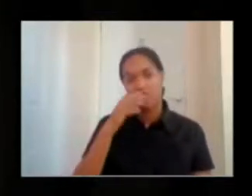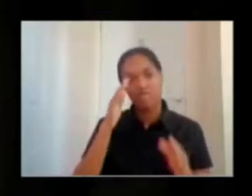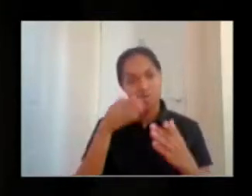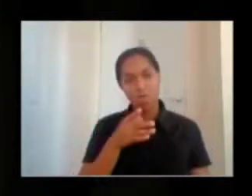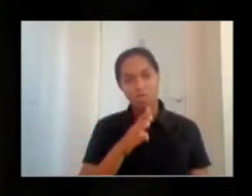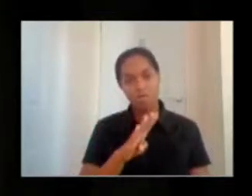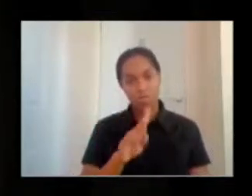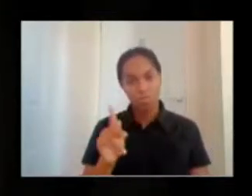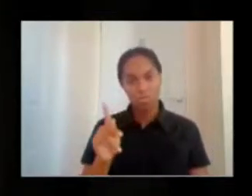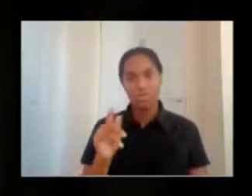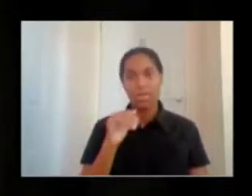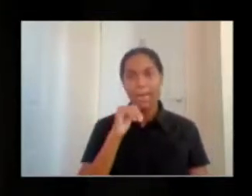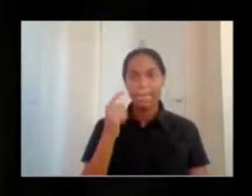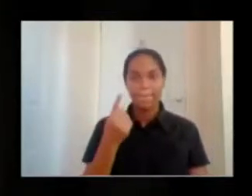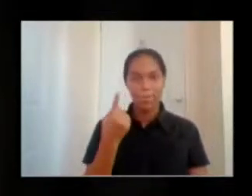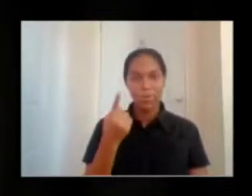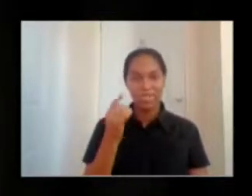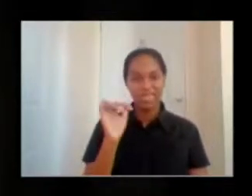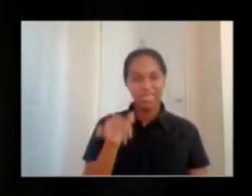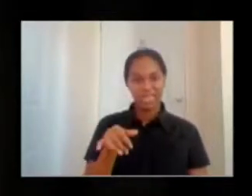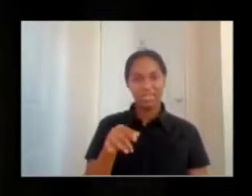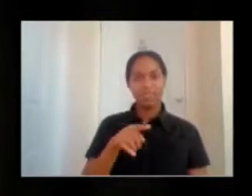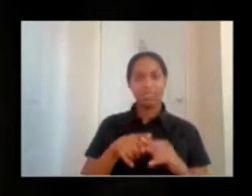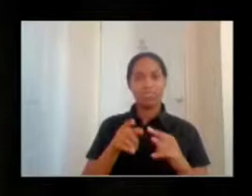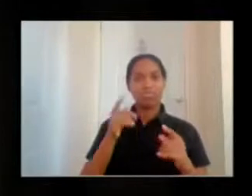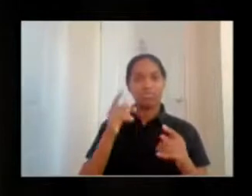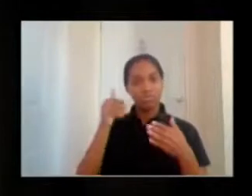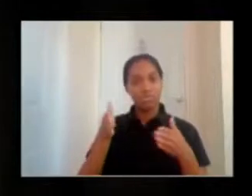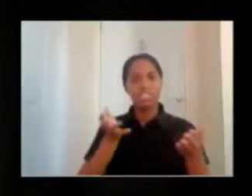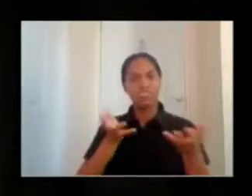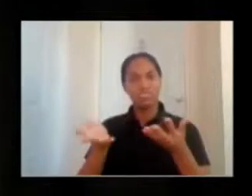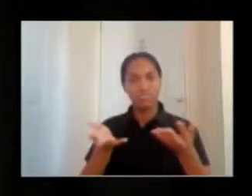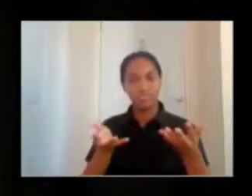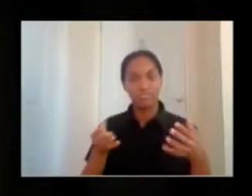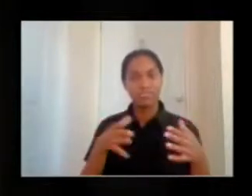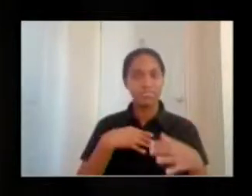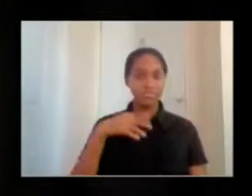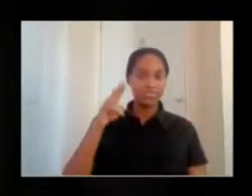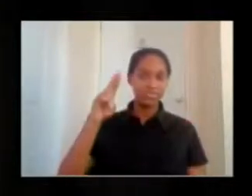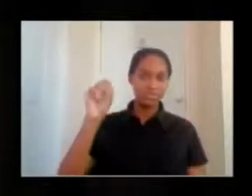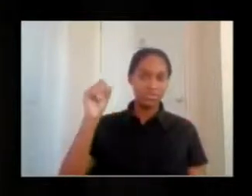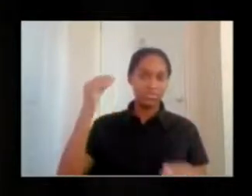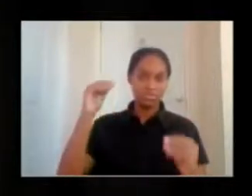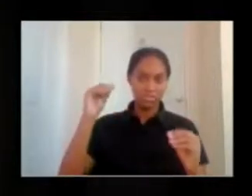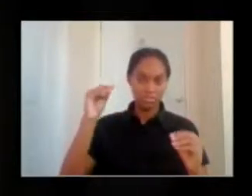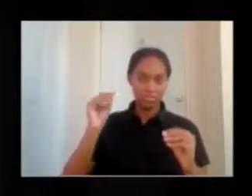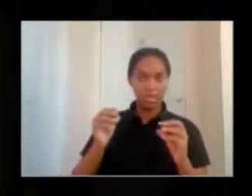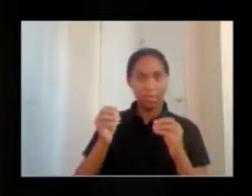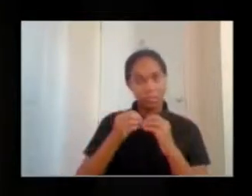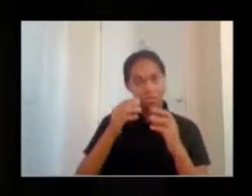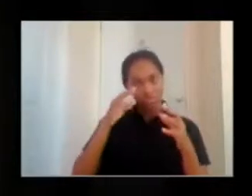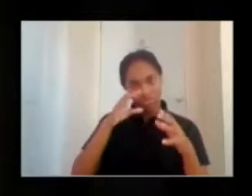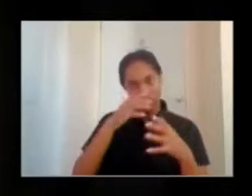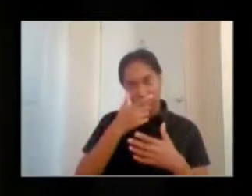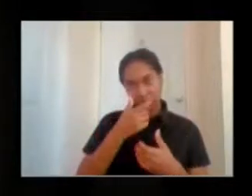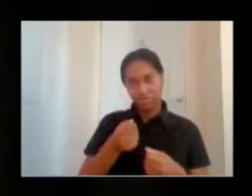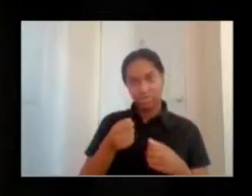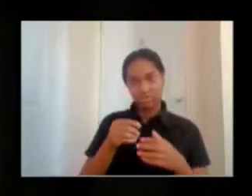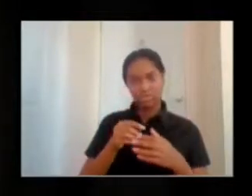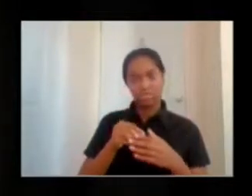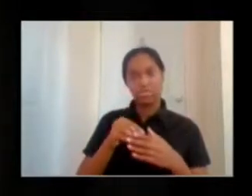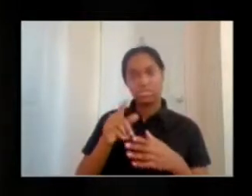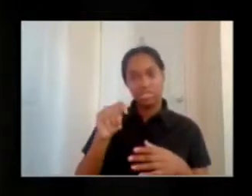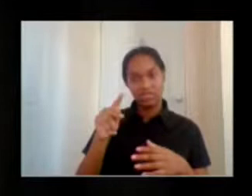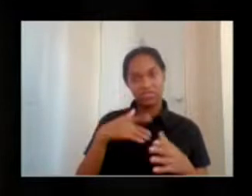and then not really kind of focusing on the interactivity and so on. And US market, broadcasters are more interested in interactive, services and so on.